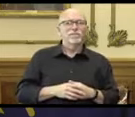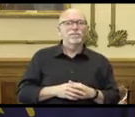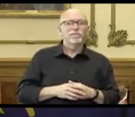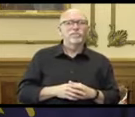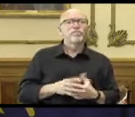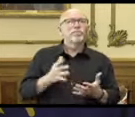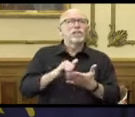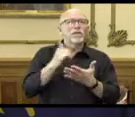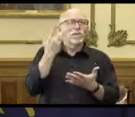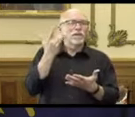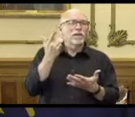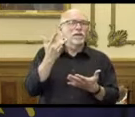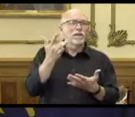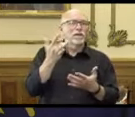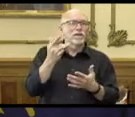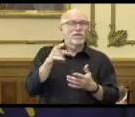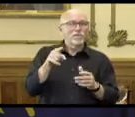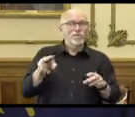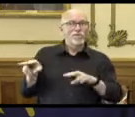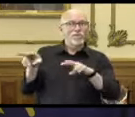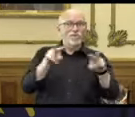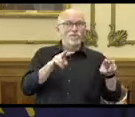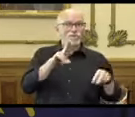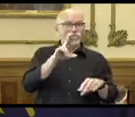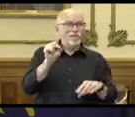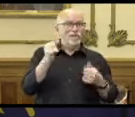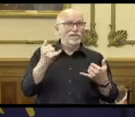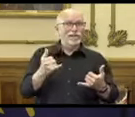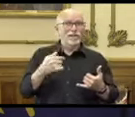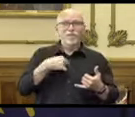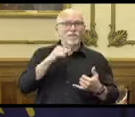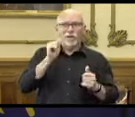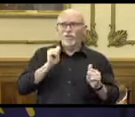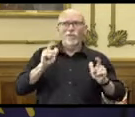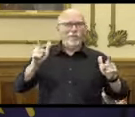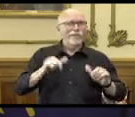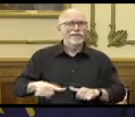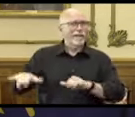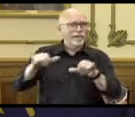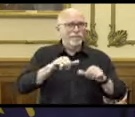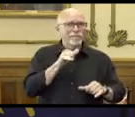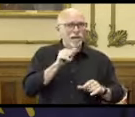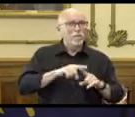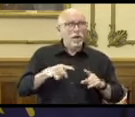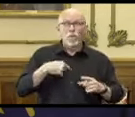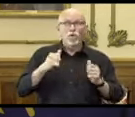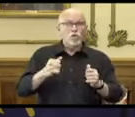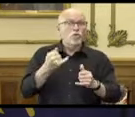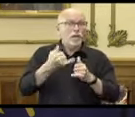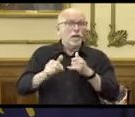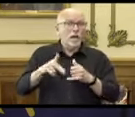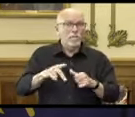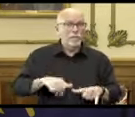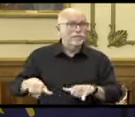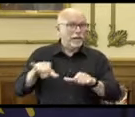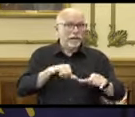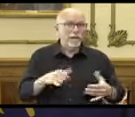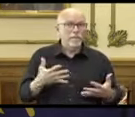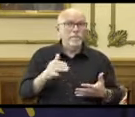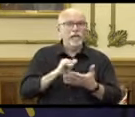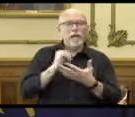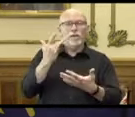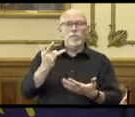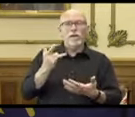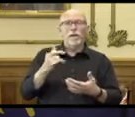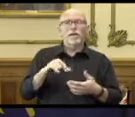And so that's why, as you look around the country, we're not all in the same place, but we could end up in the same place. And so that's